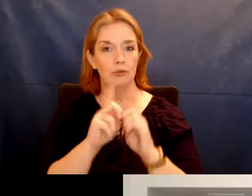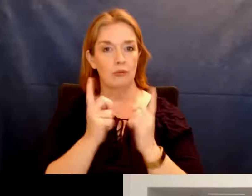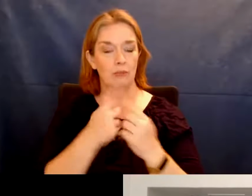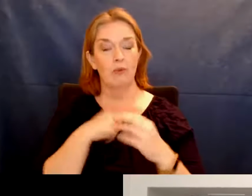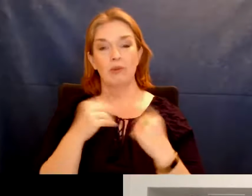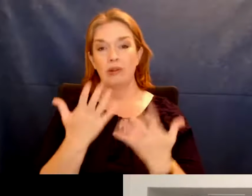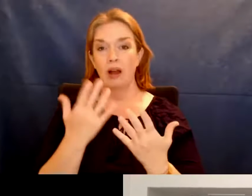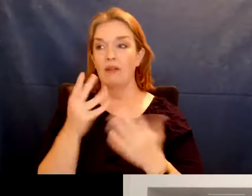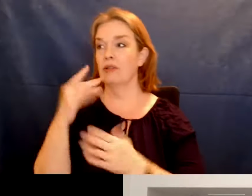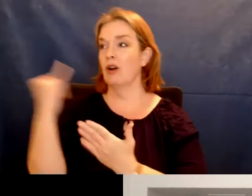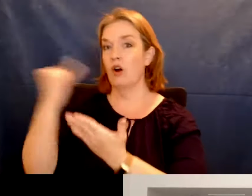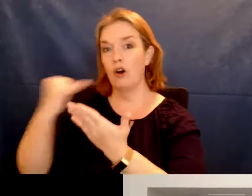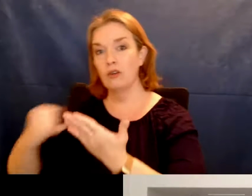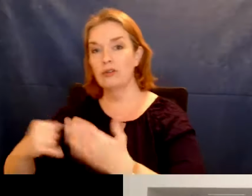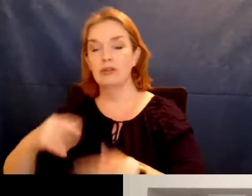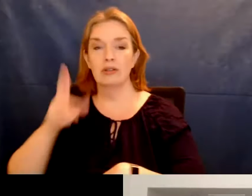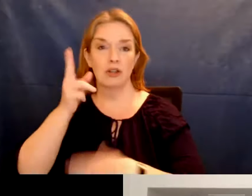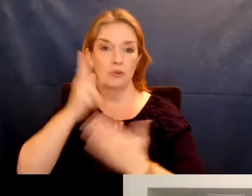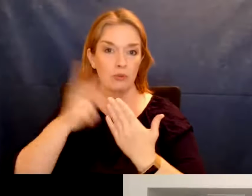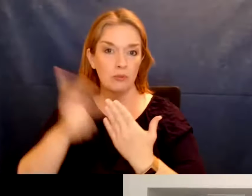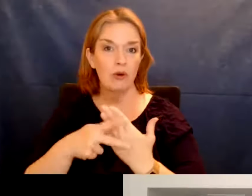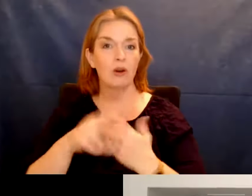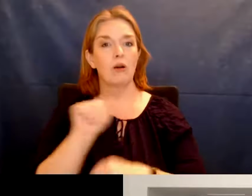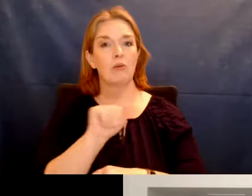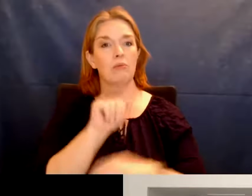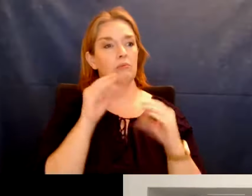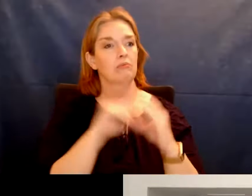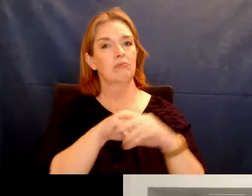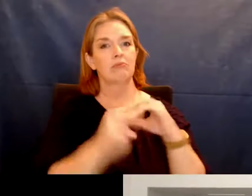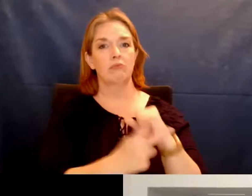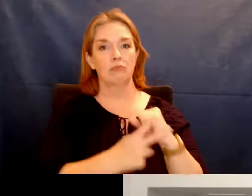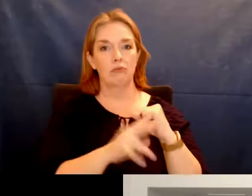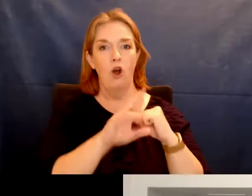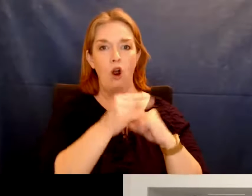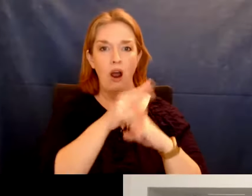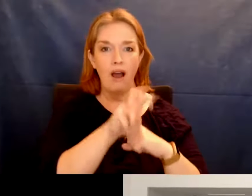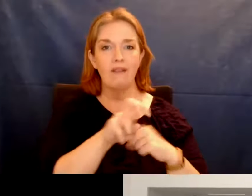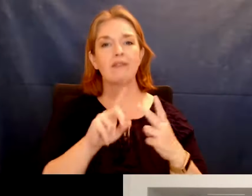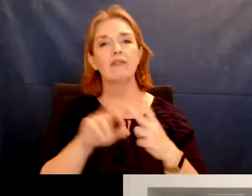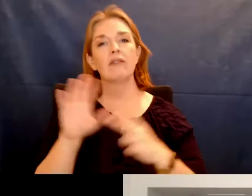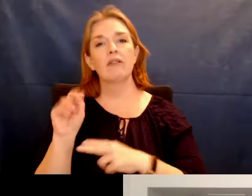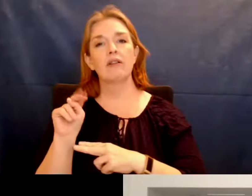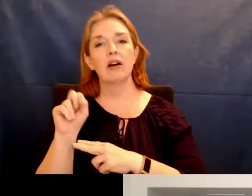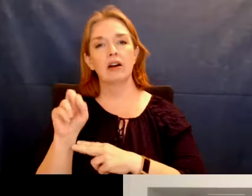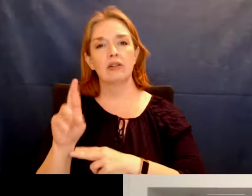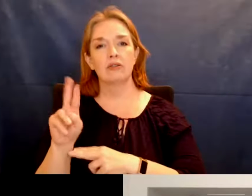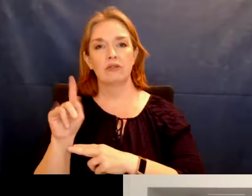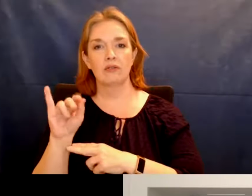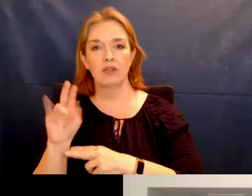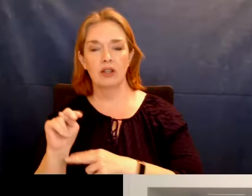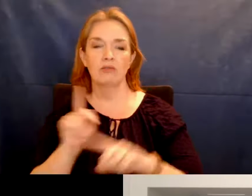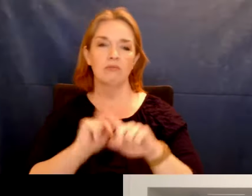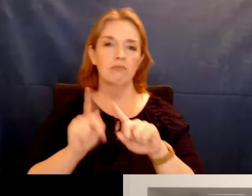history programs, archives, cultural grants, and care and conservation. So I want to thank the City of Boise for its